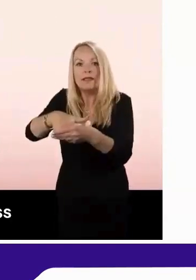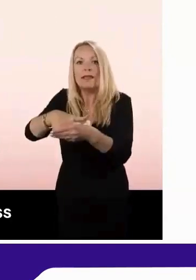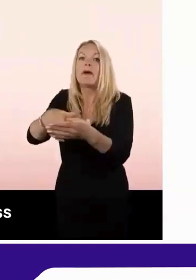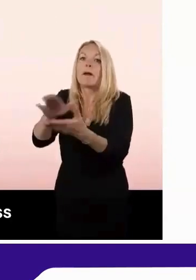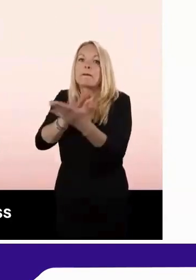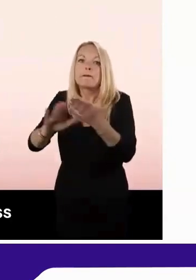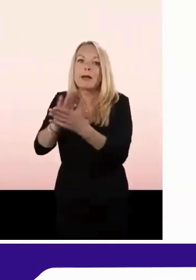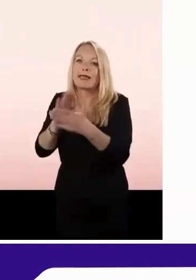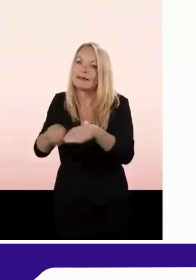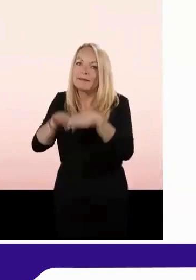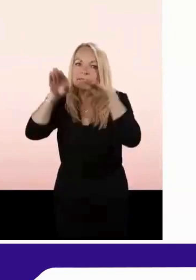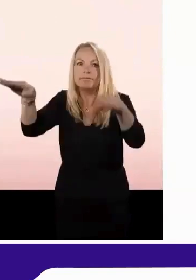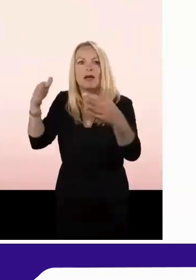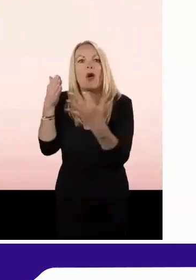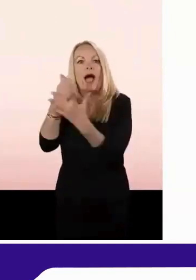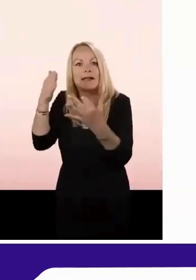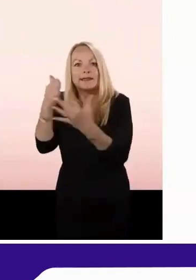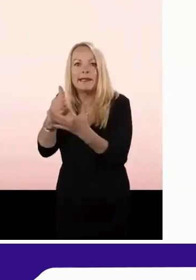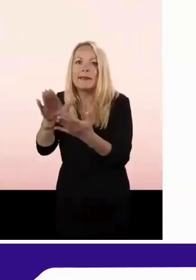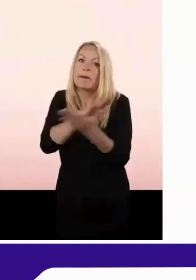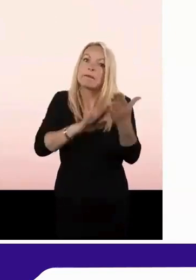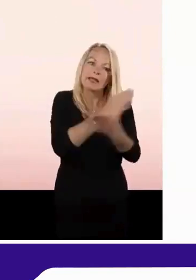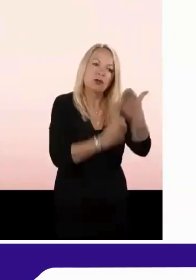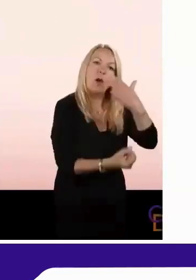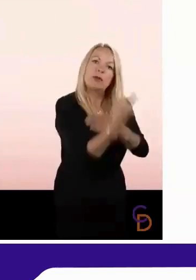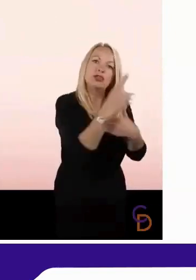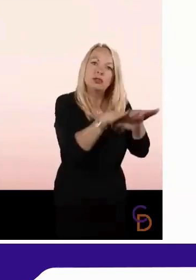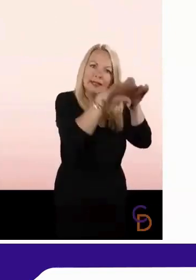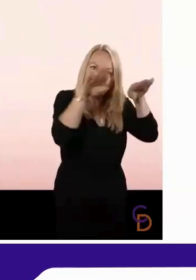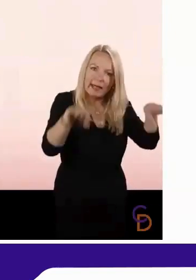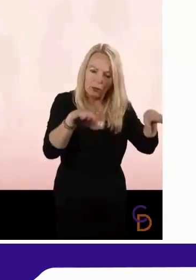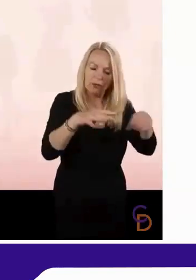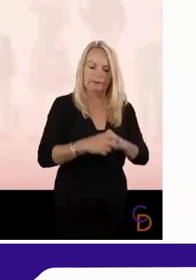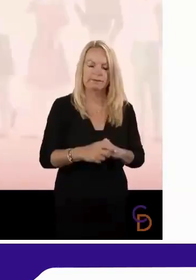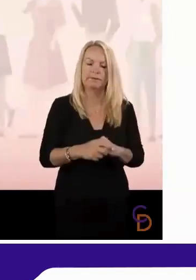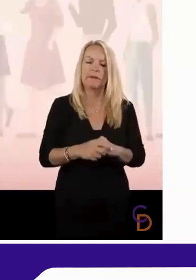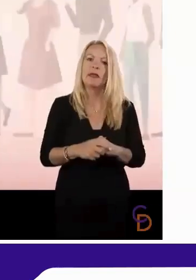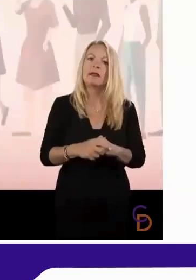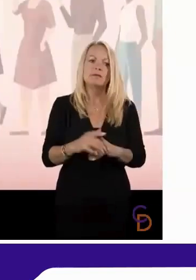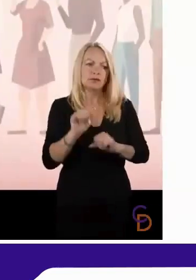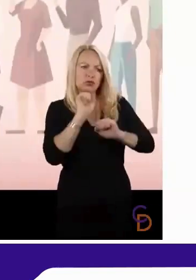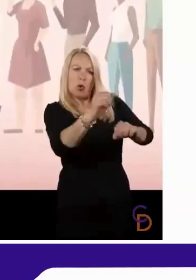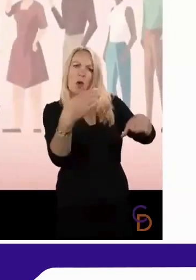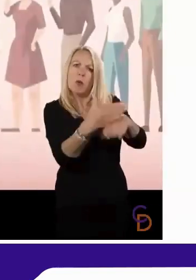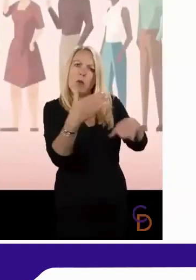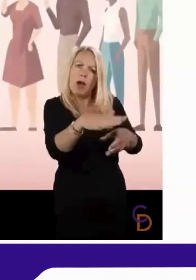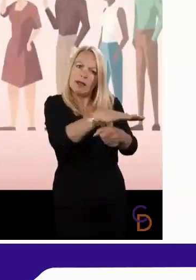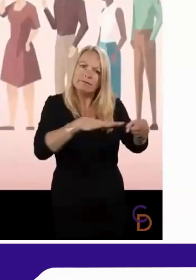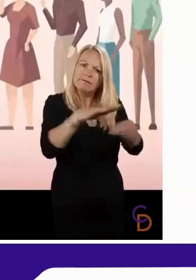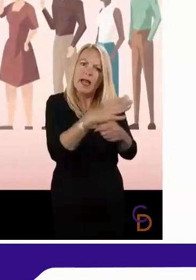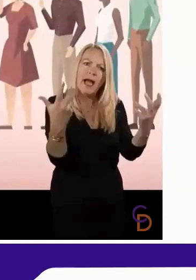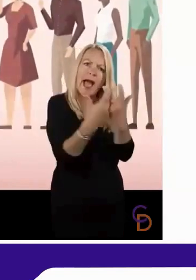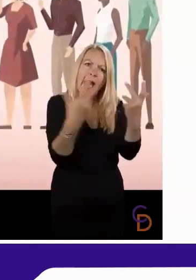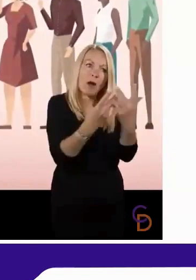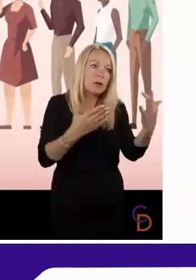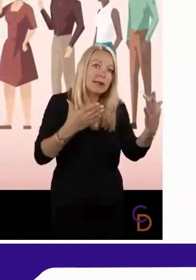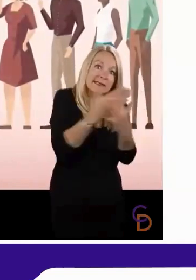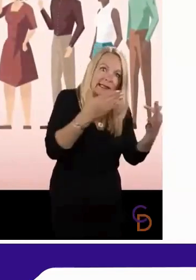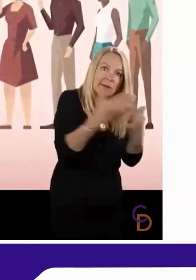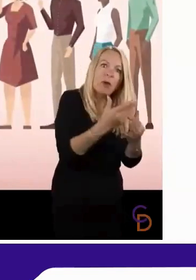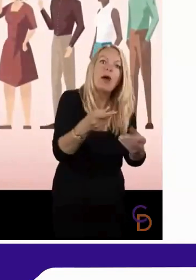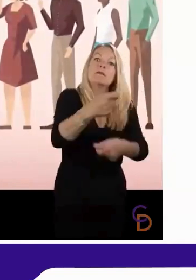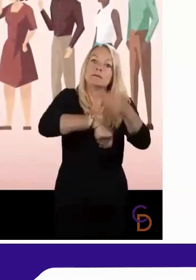about enabling equity of access in order for the opportunity to be equal. What can you do in your workplace to make an